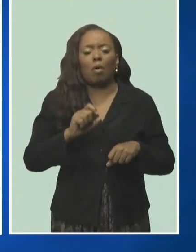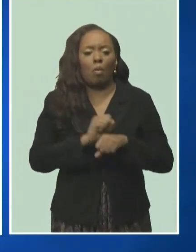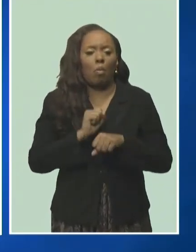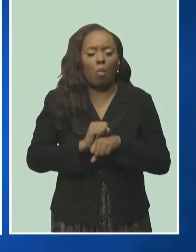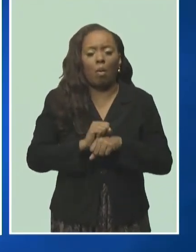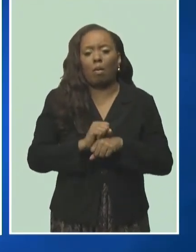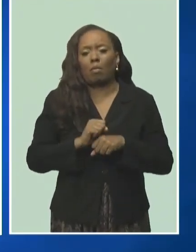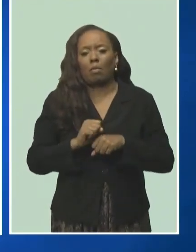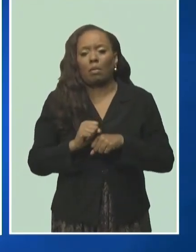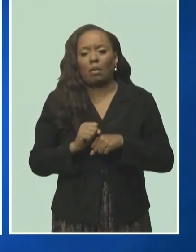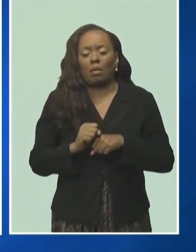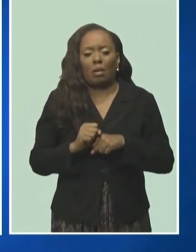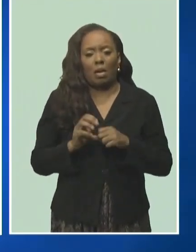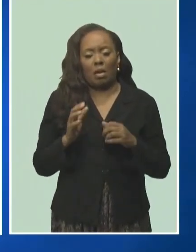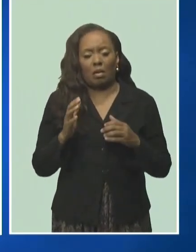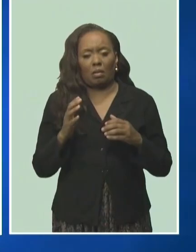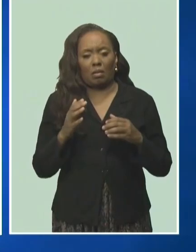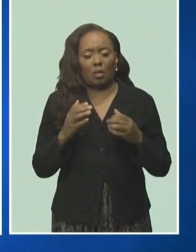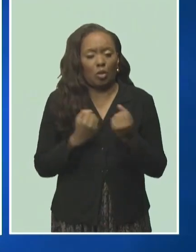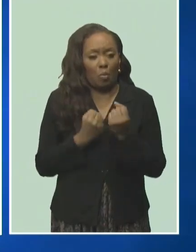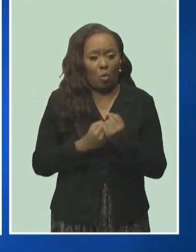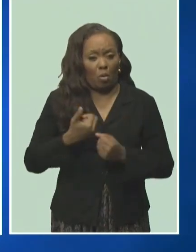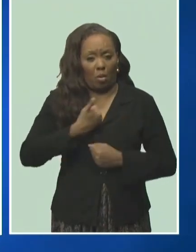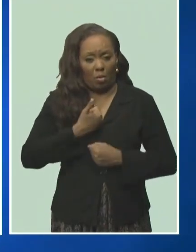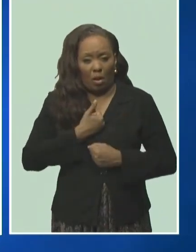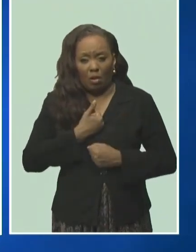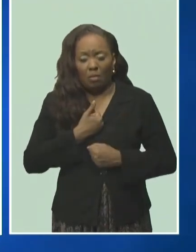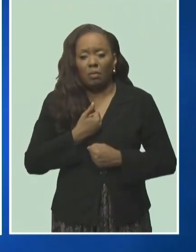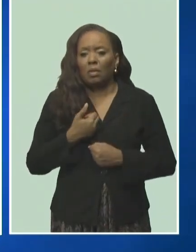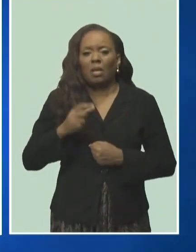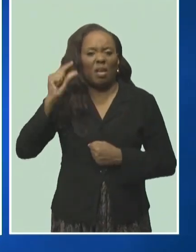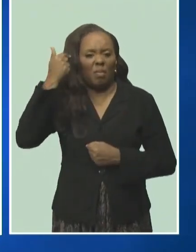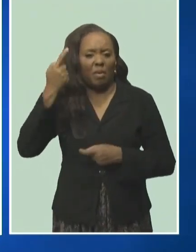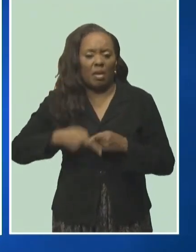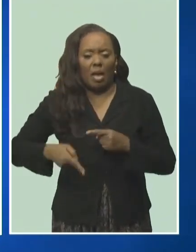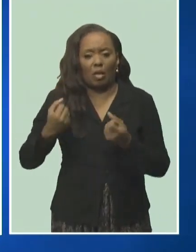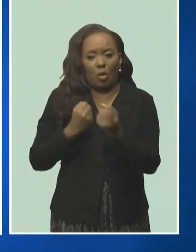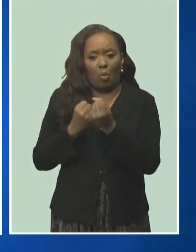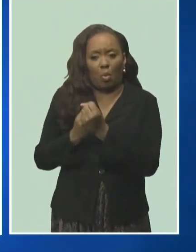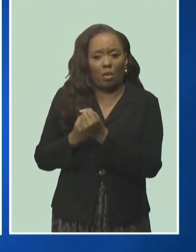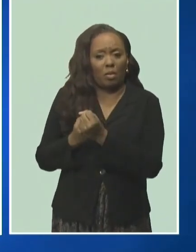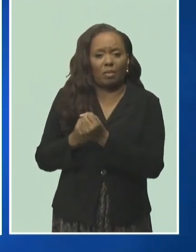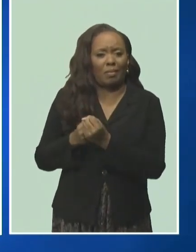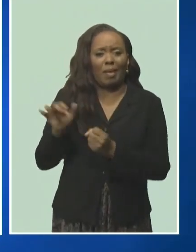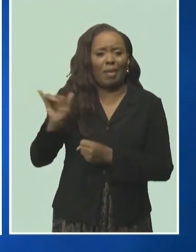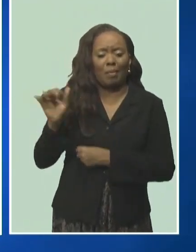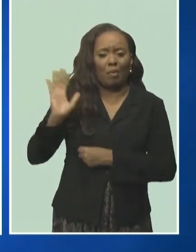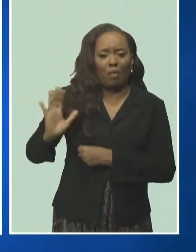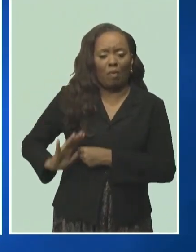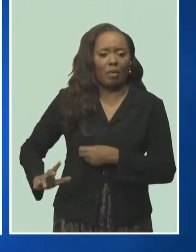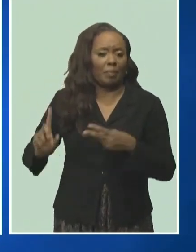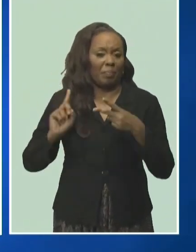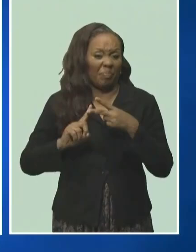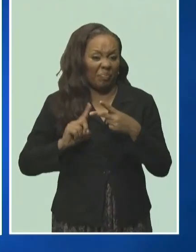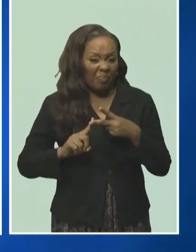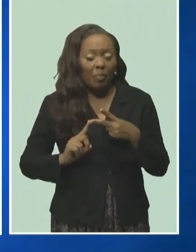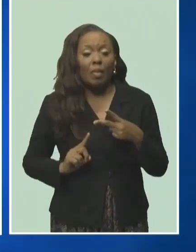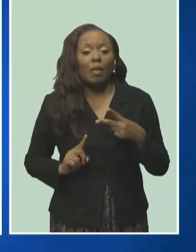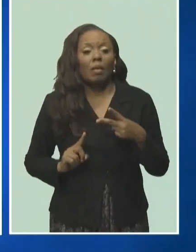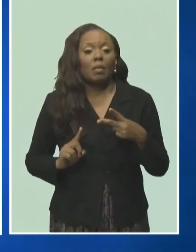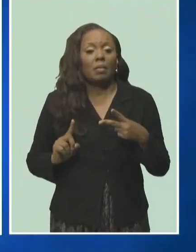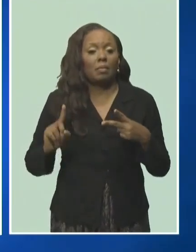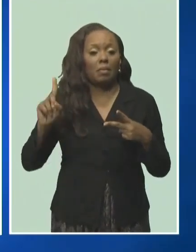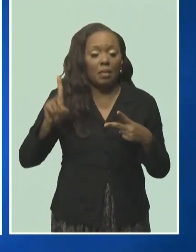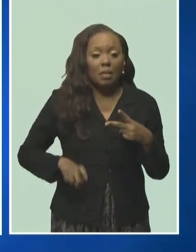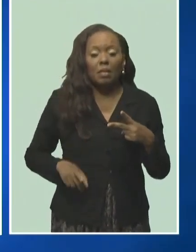economic scenario. Government cannot fund us to the extent that they once used to. And secondly, we need to look